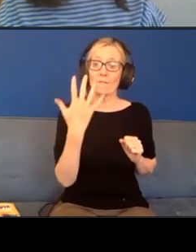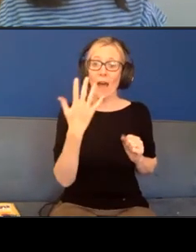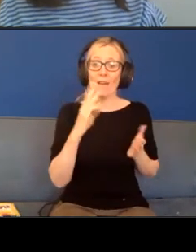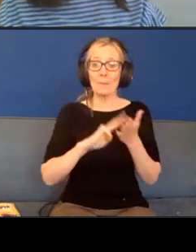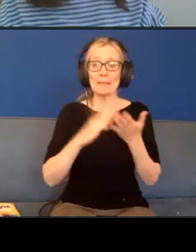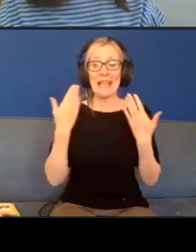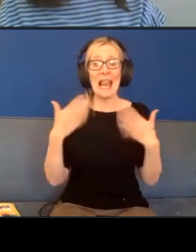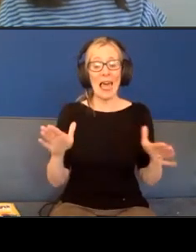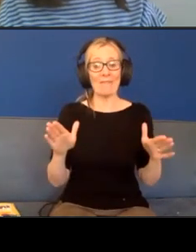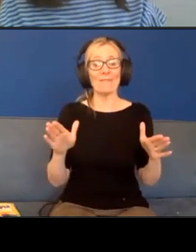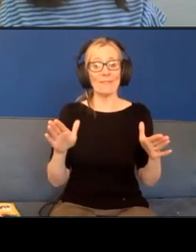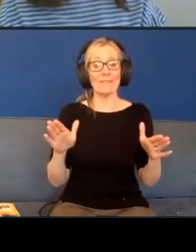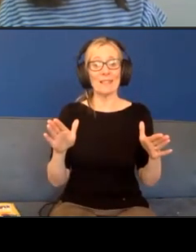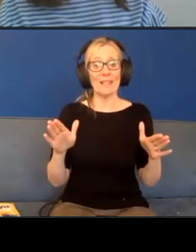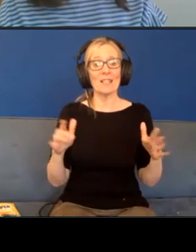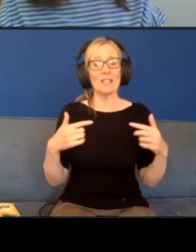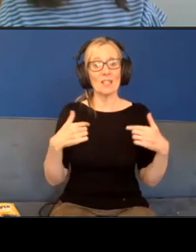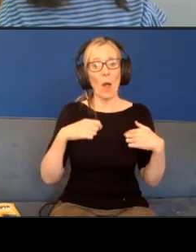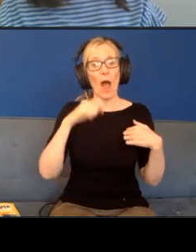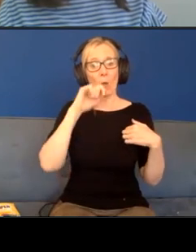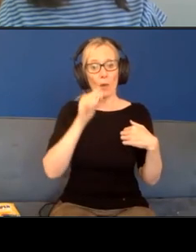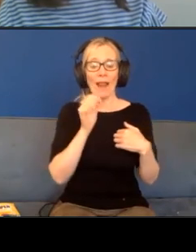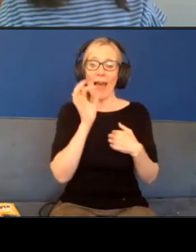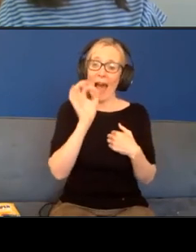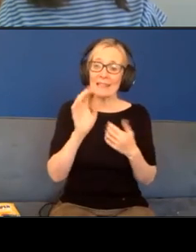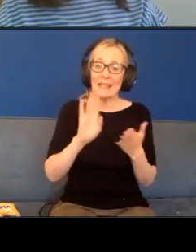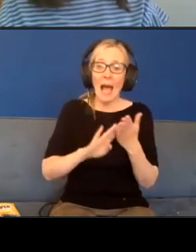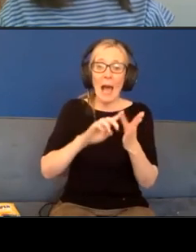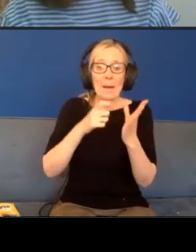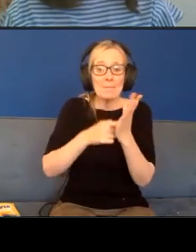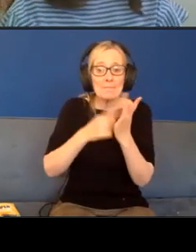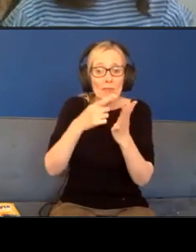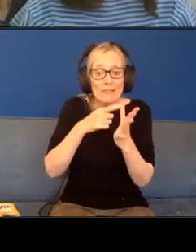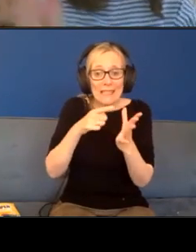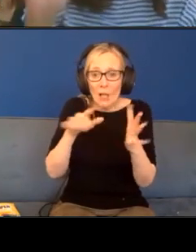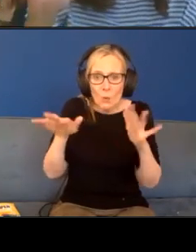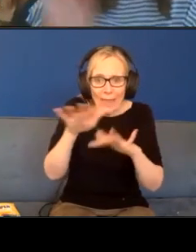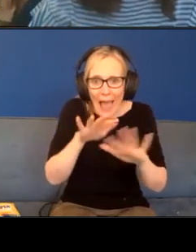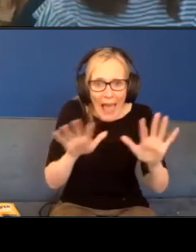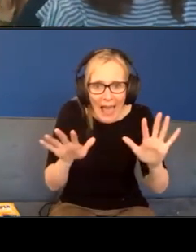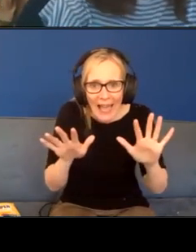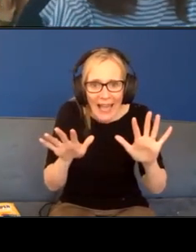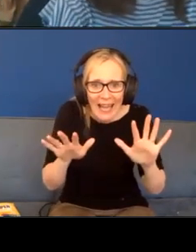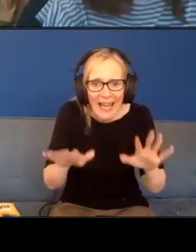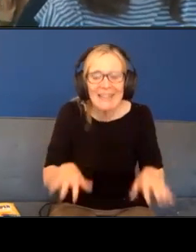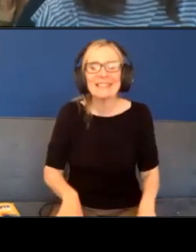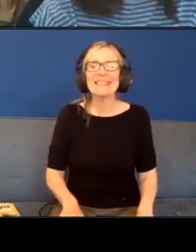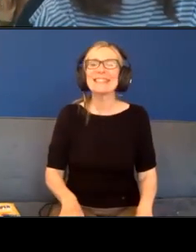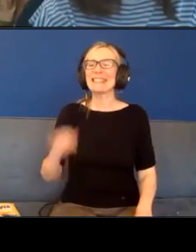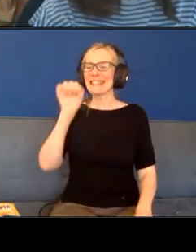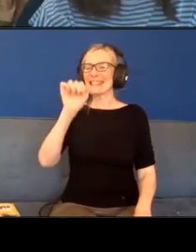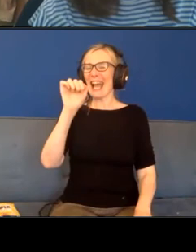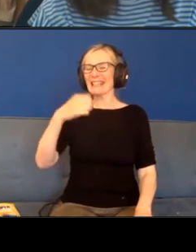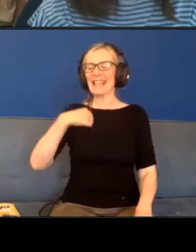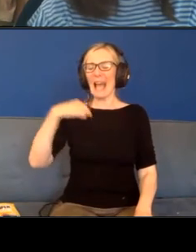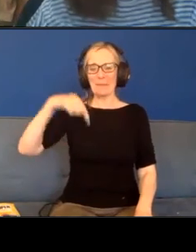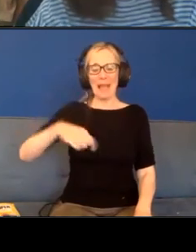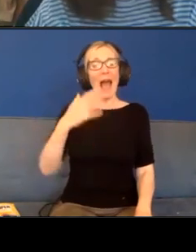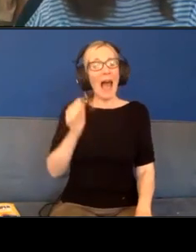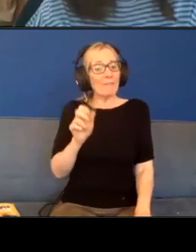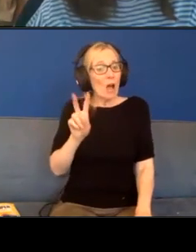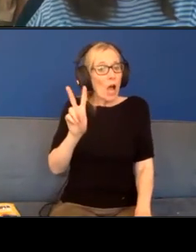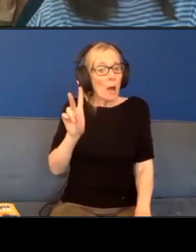so I'm going to ask Maria, are you out there somewhere? I am, yes. Hello, we do have a couple of